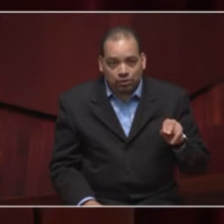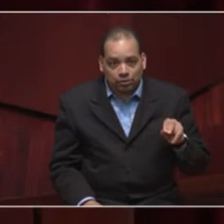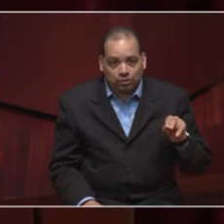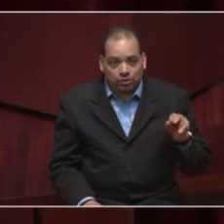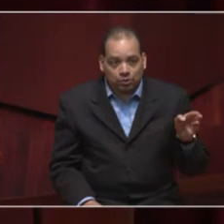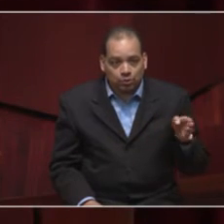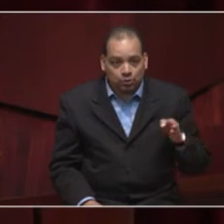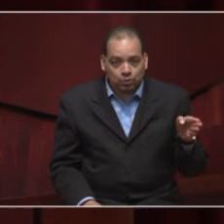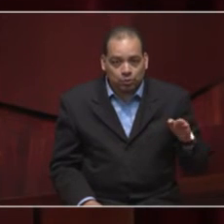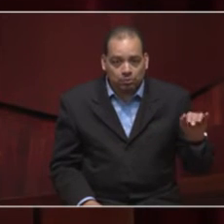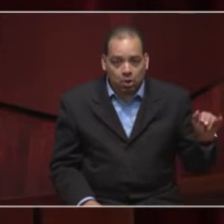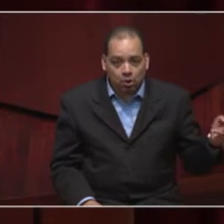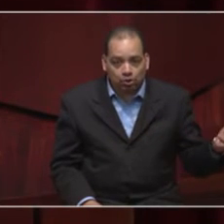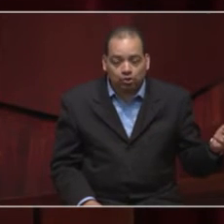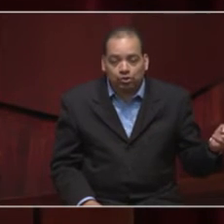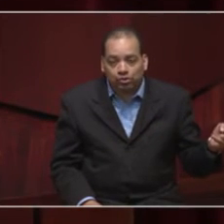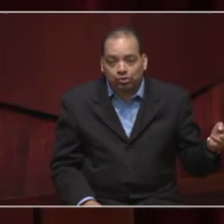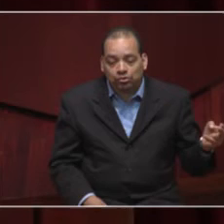timeframe.